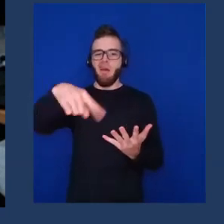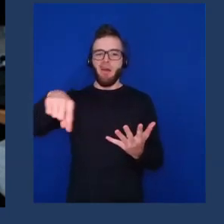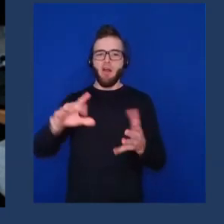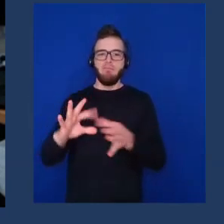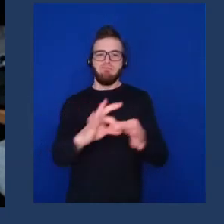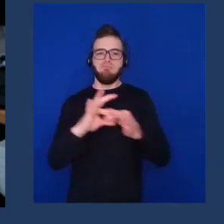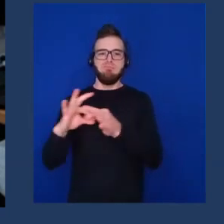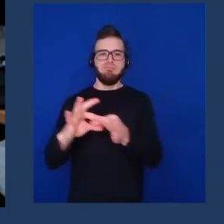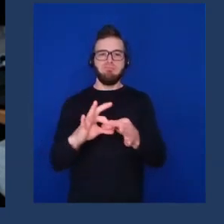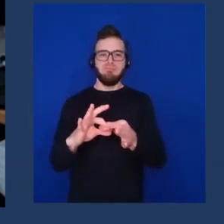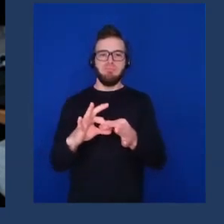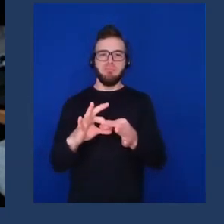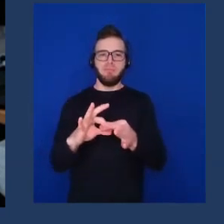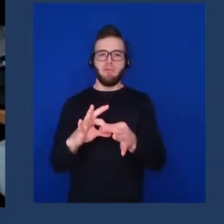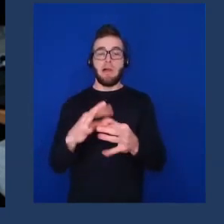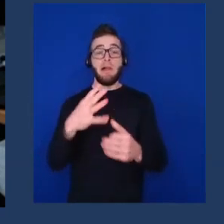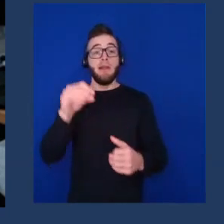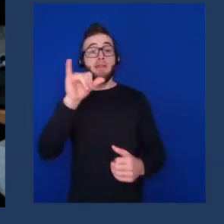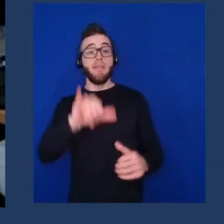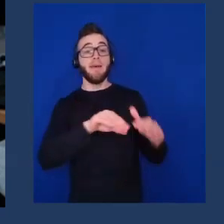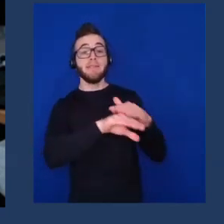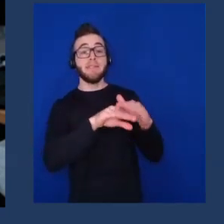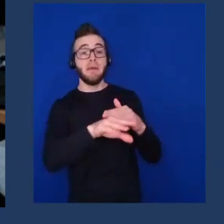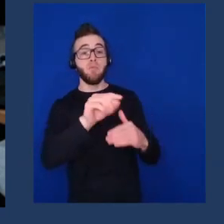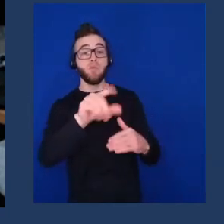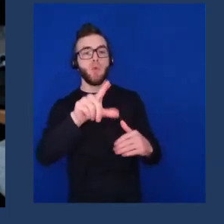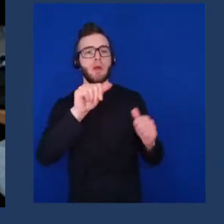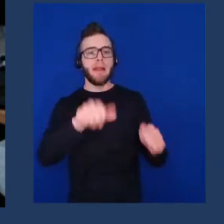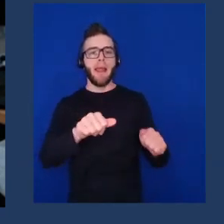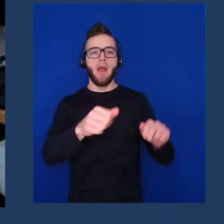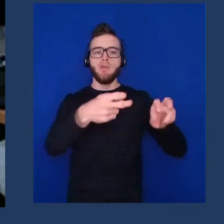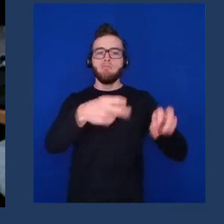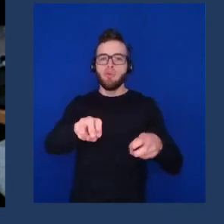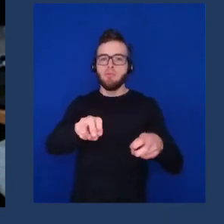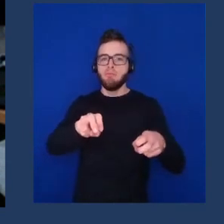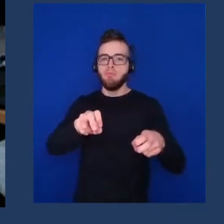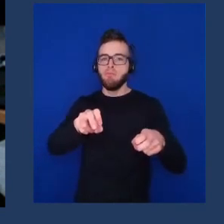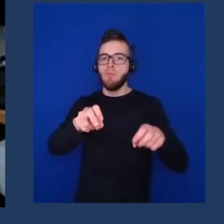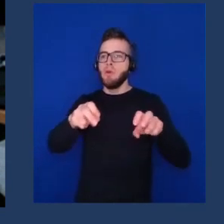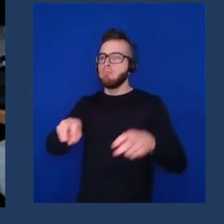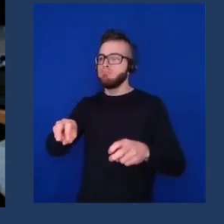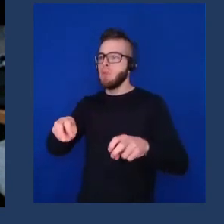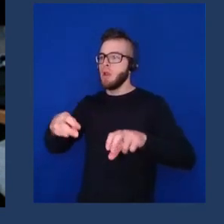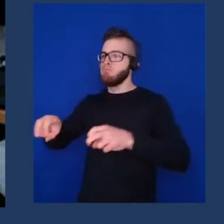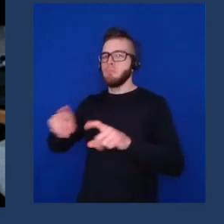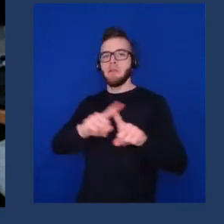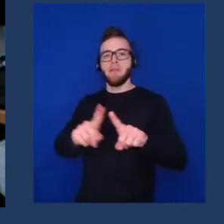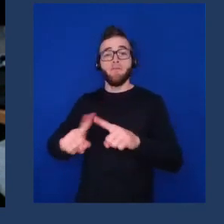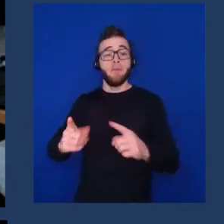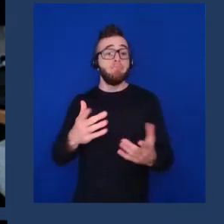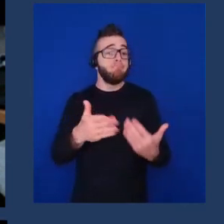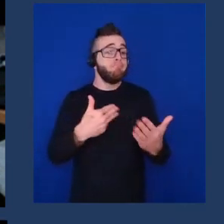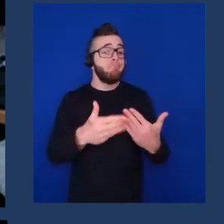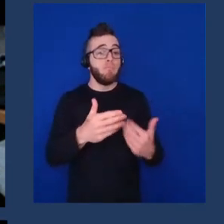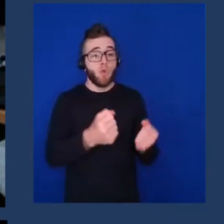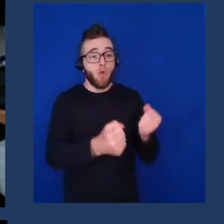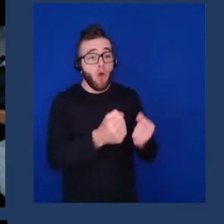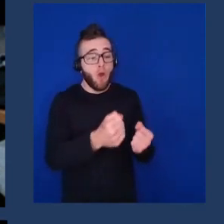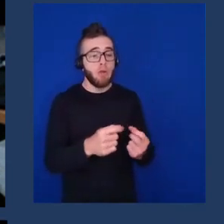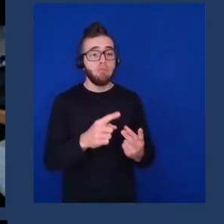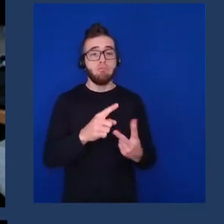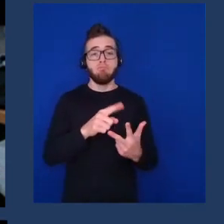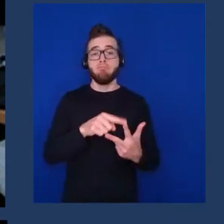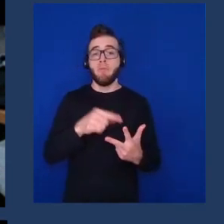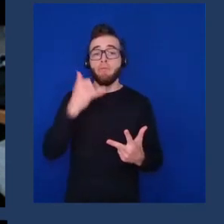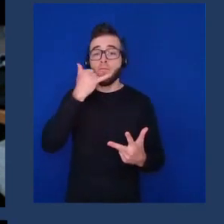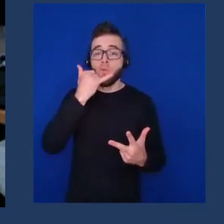me across devices. So when I get in my car or when I go to my phone, I don't have to reconfigure everything from scratch. That it sort of knows these are the